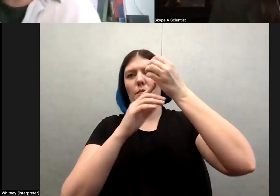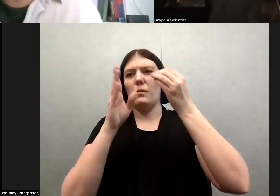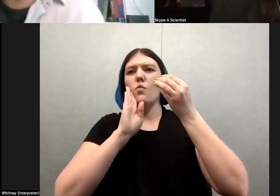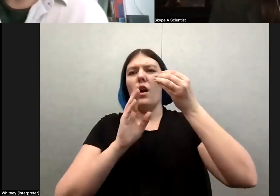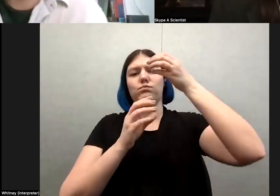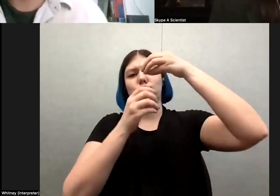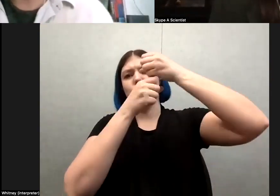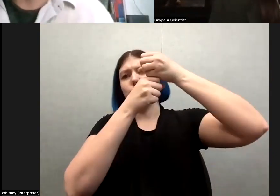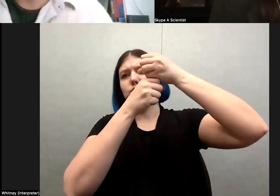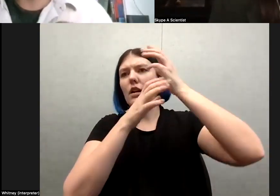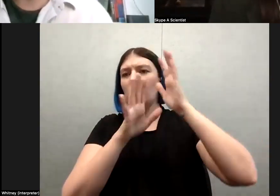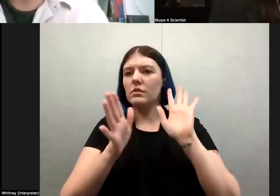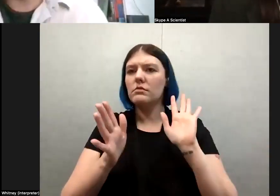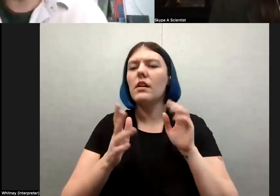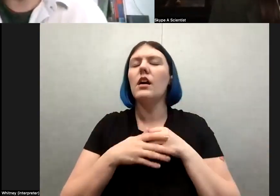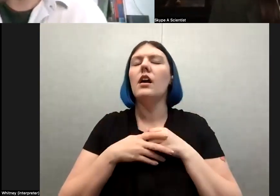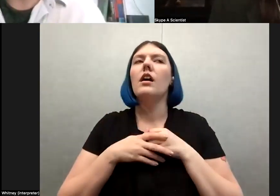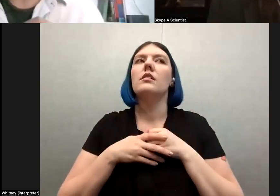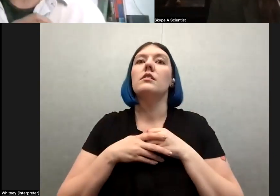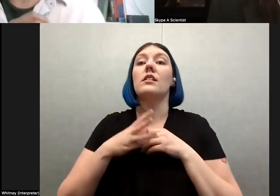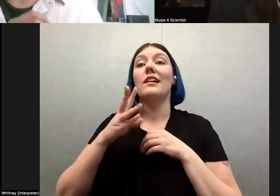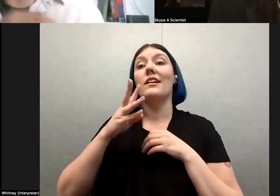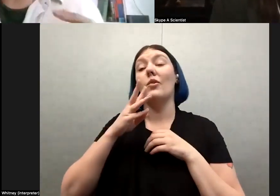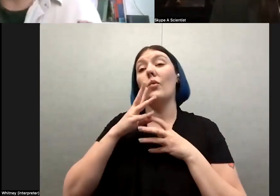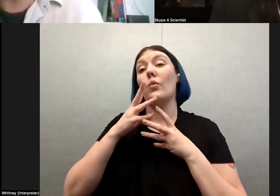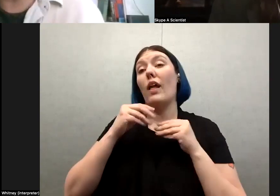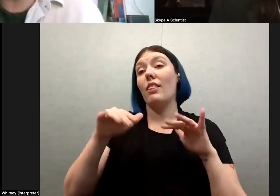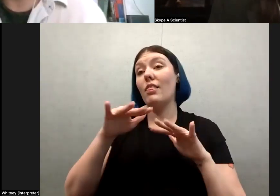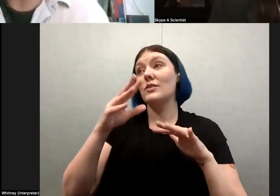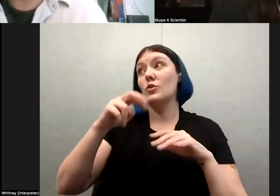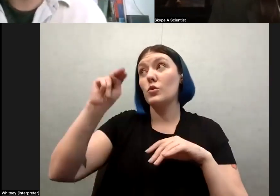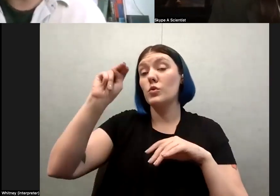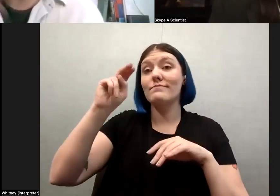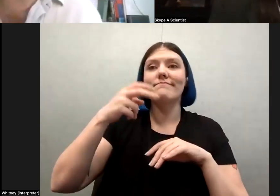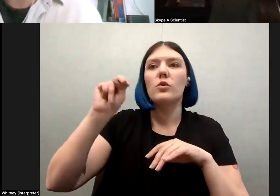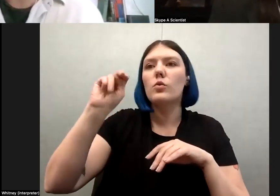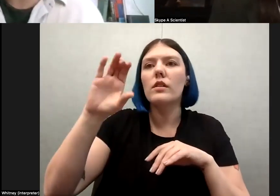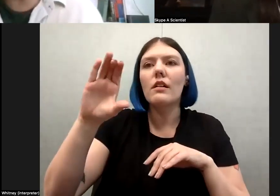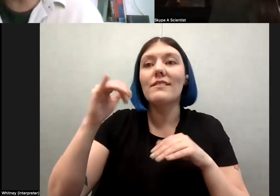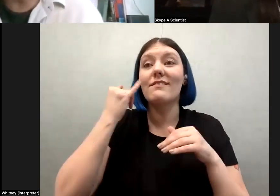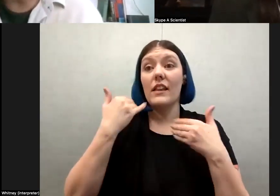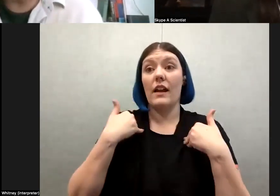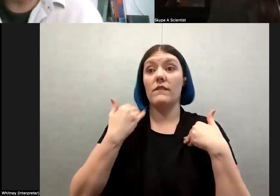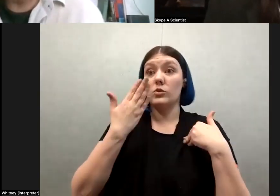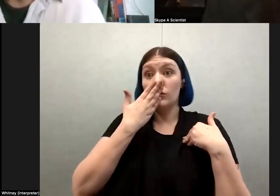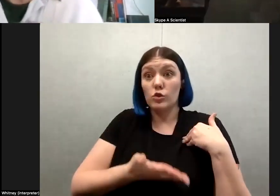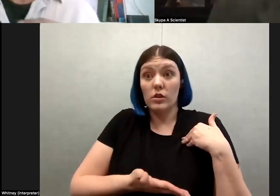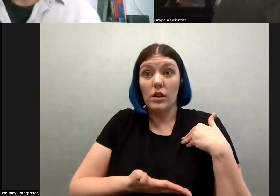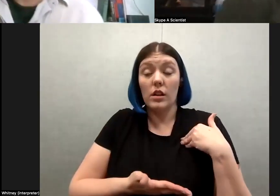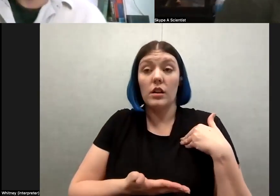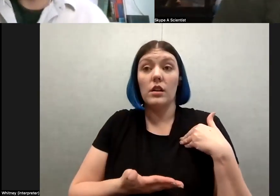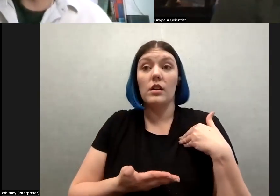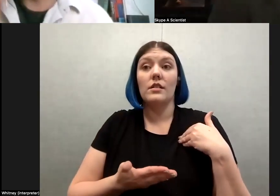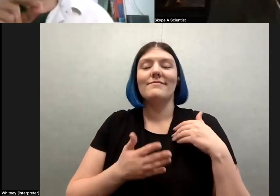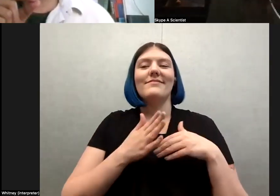it's very wetlands in the north. So wetlands in North Carolina, for example, if they have cattail, that's a really good sign. But